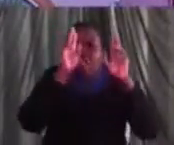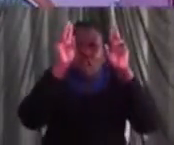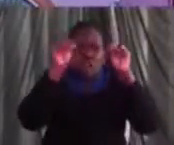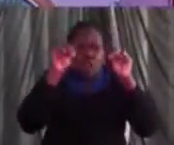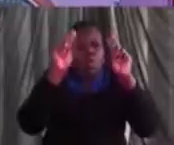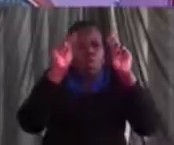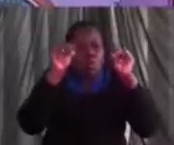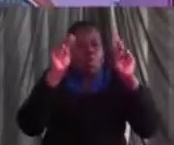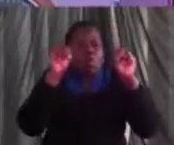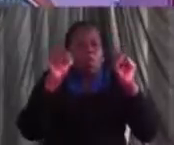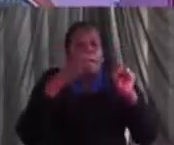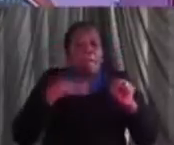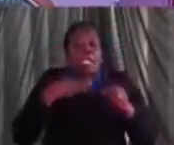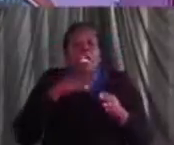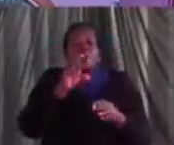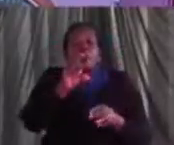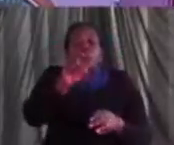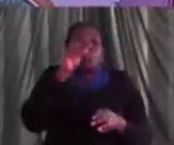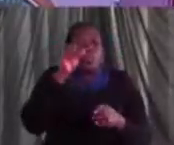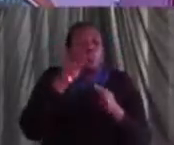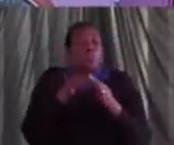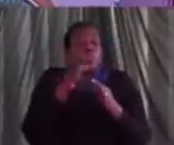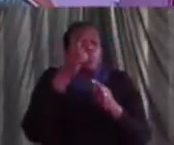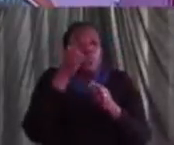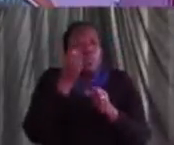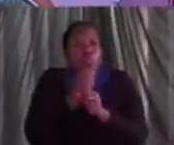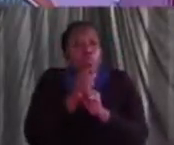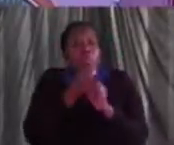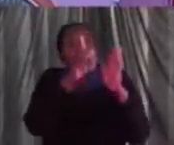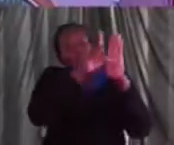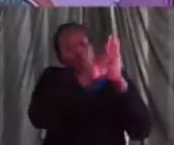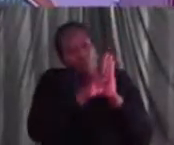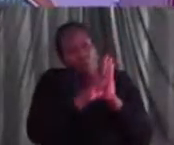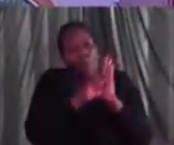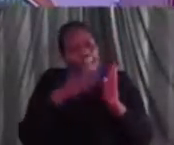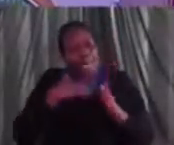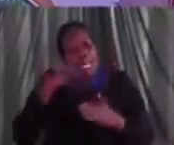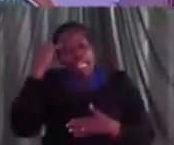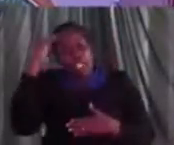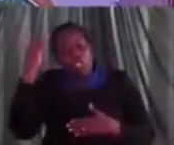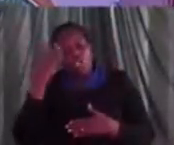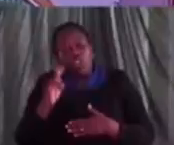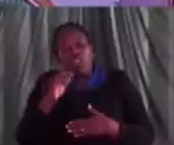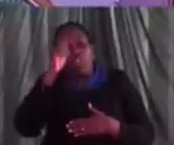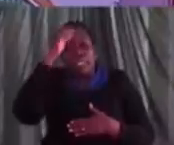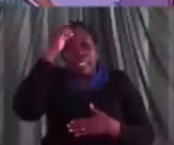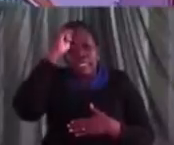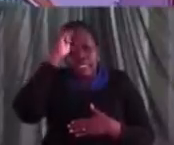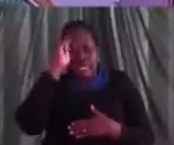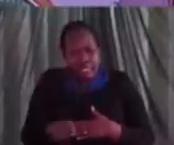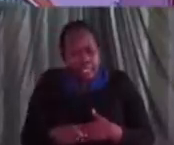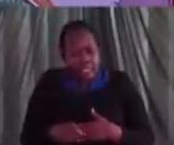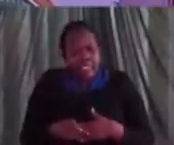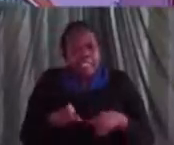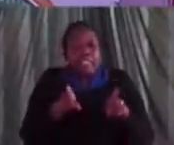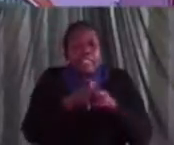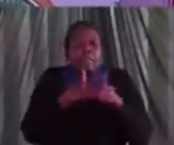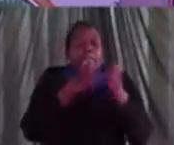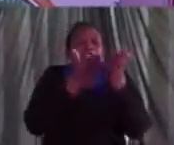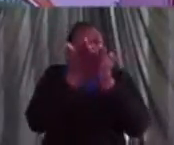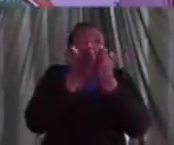One, because of my issues of justice and issues of service to